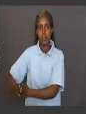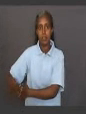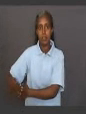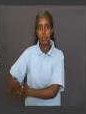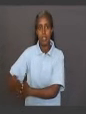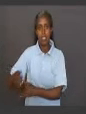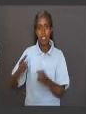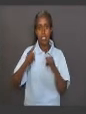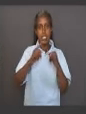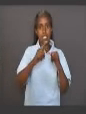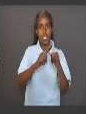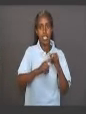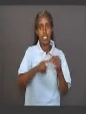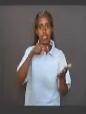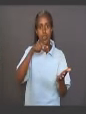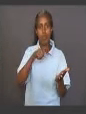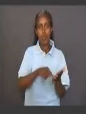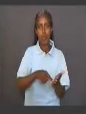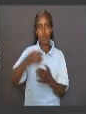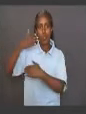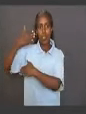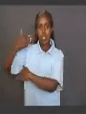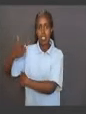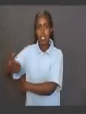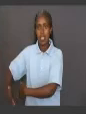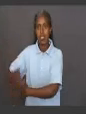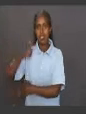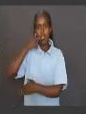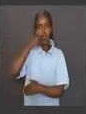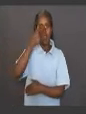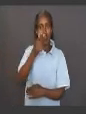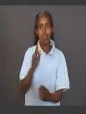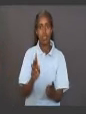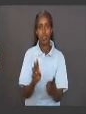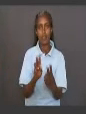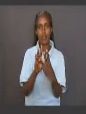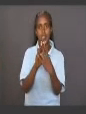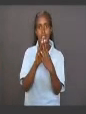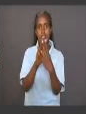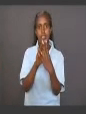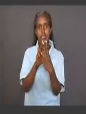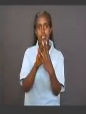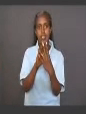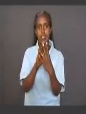The end points of the sides are called vertices.